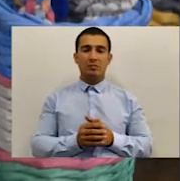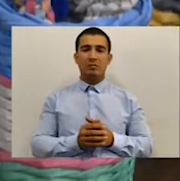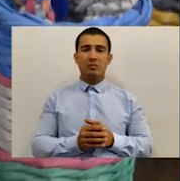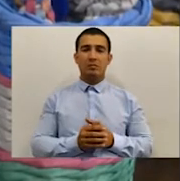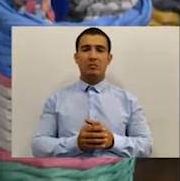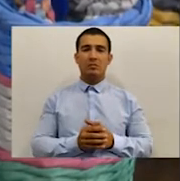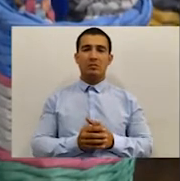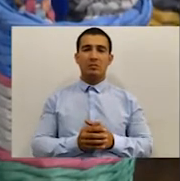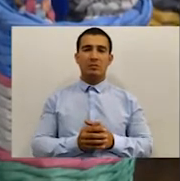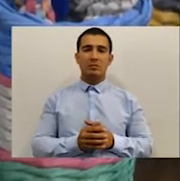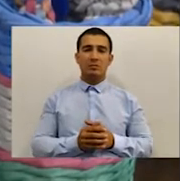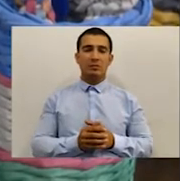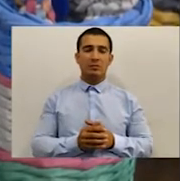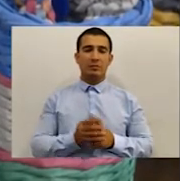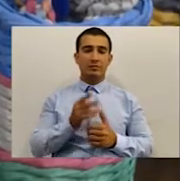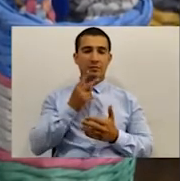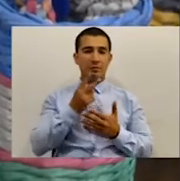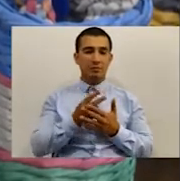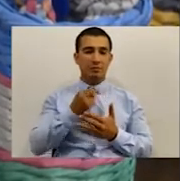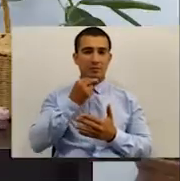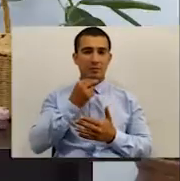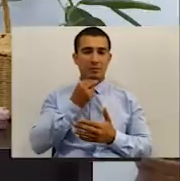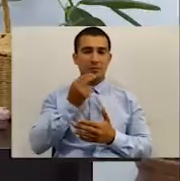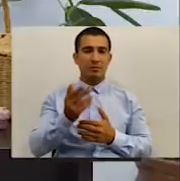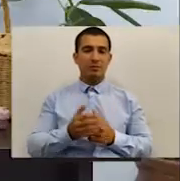Yana bosib qo'yamiz.